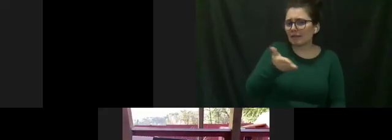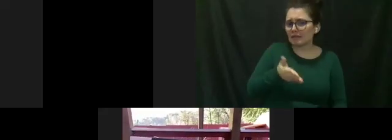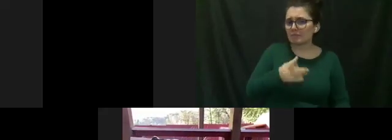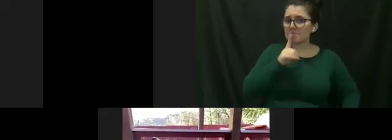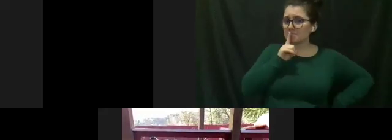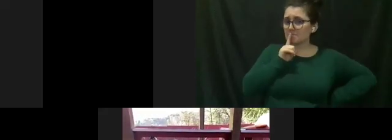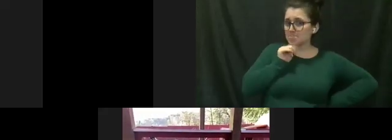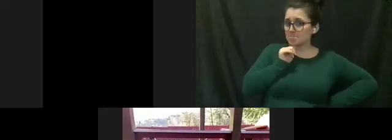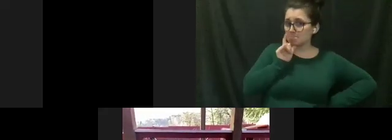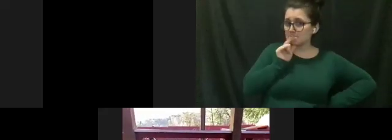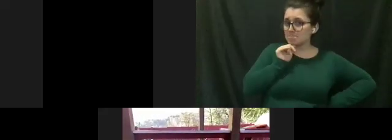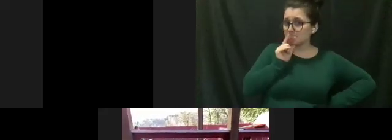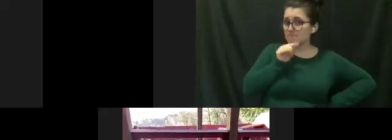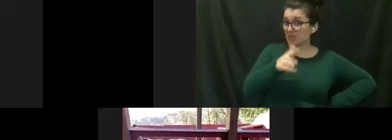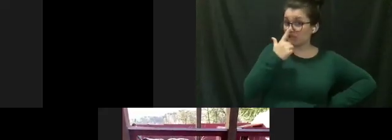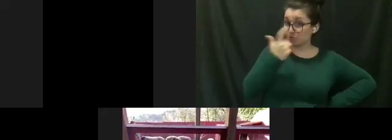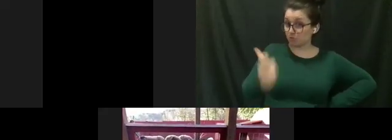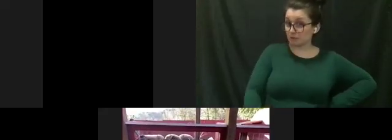This is an interesting mouth.